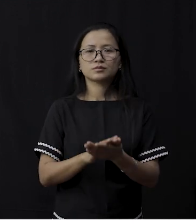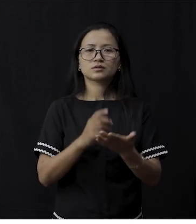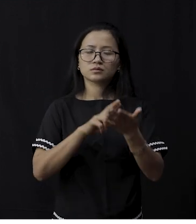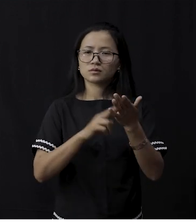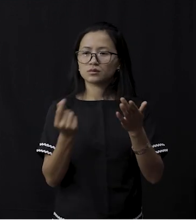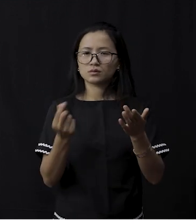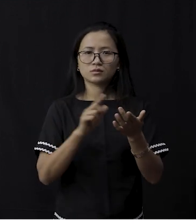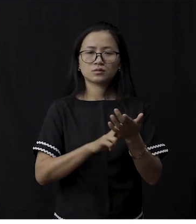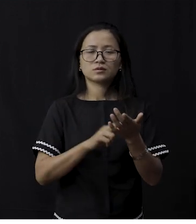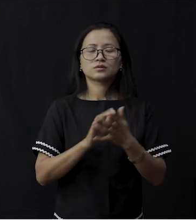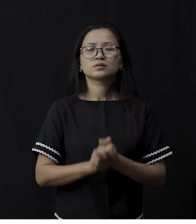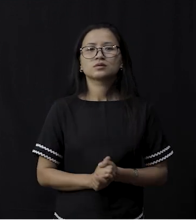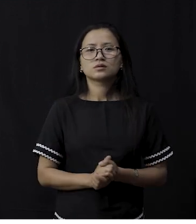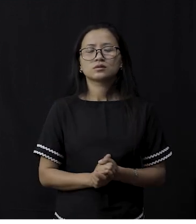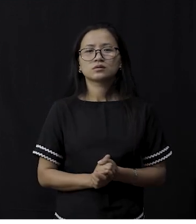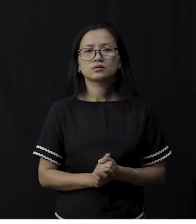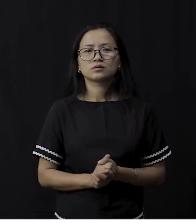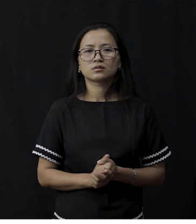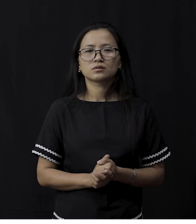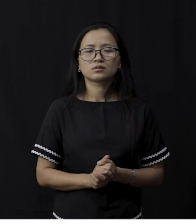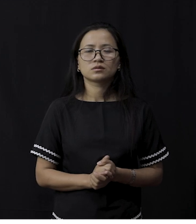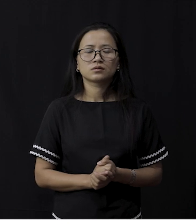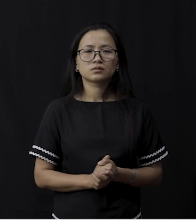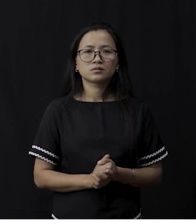because that's a girl.